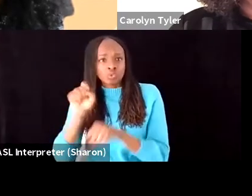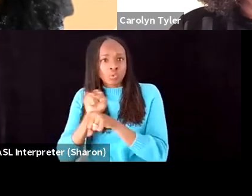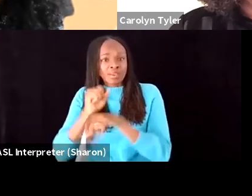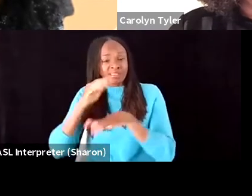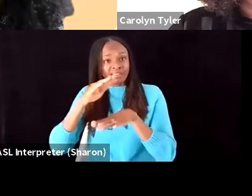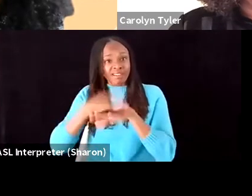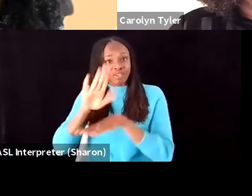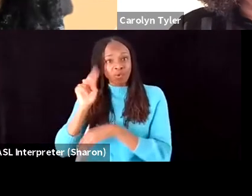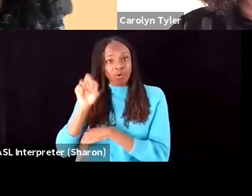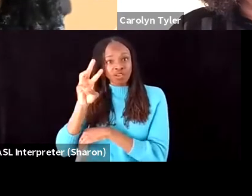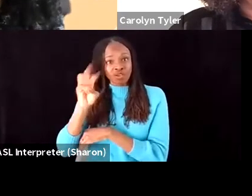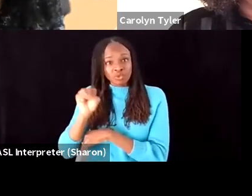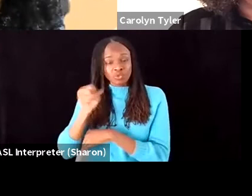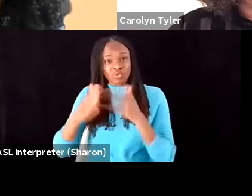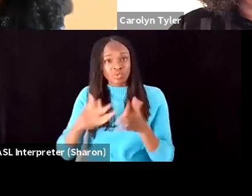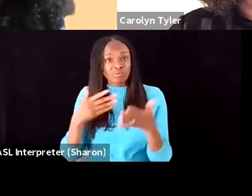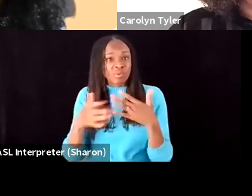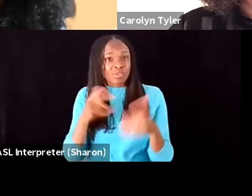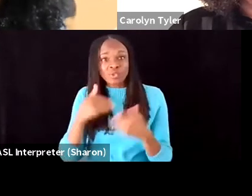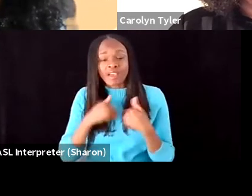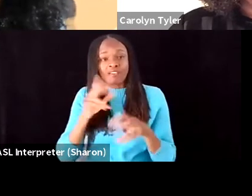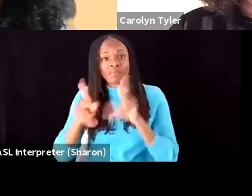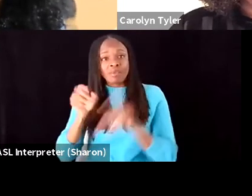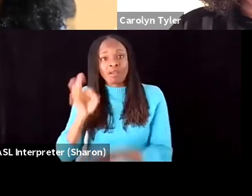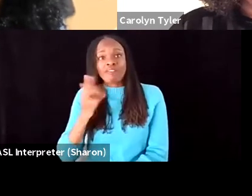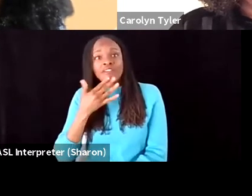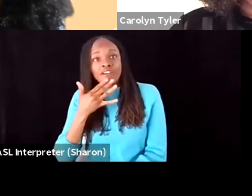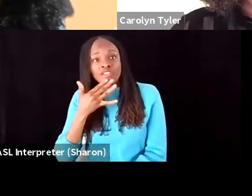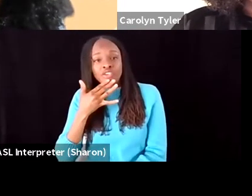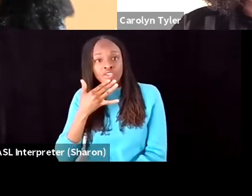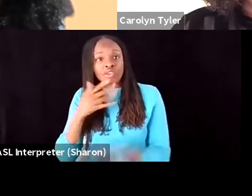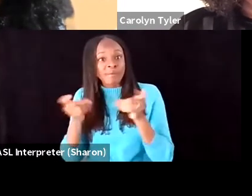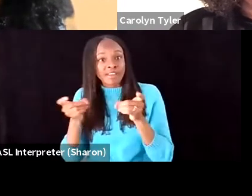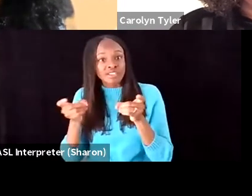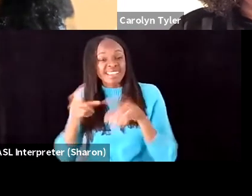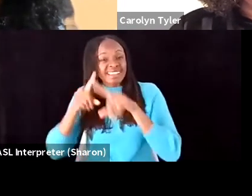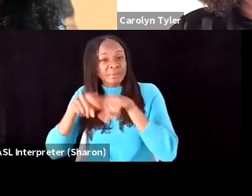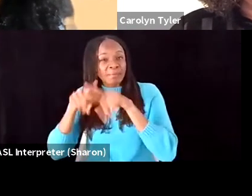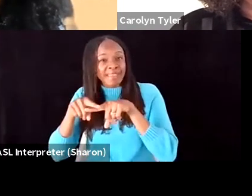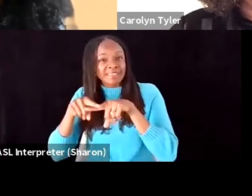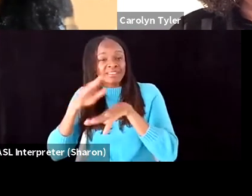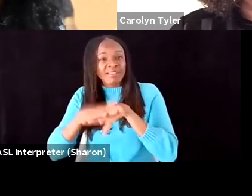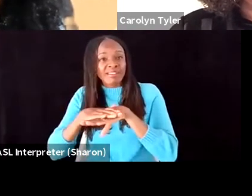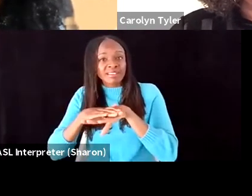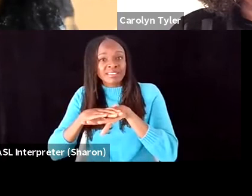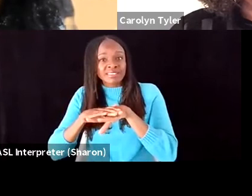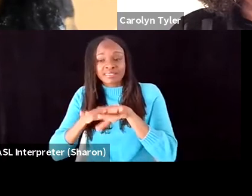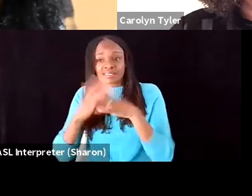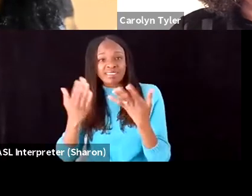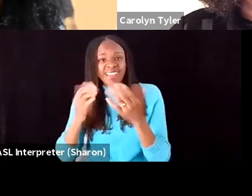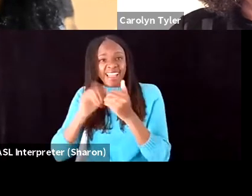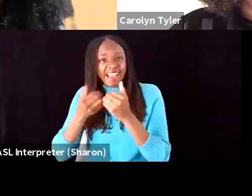on whether you have people of color in management. And depending on the makeup of your